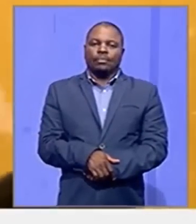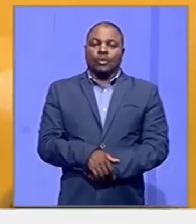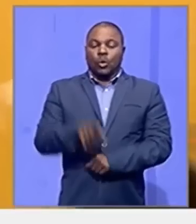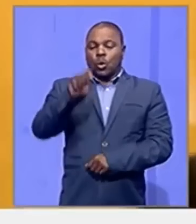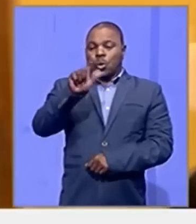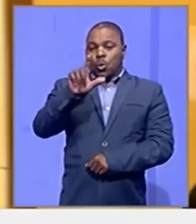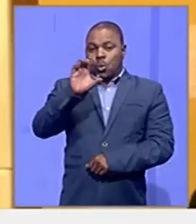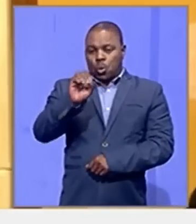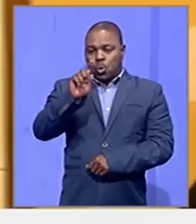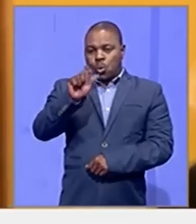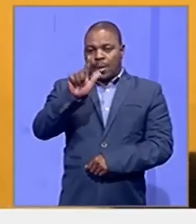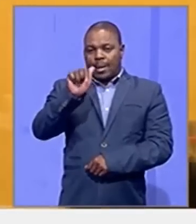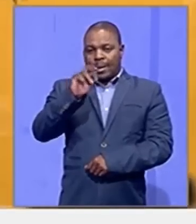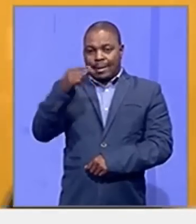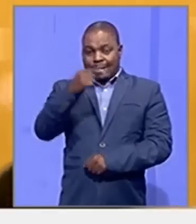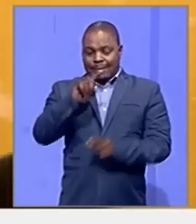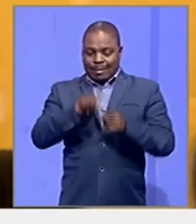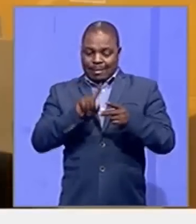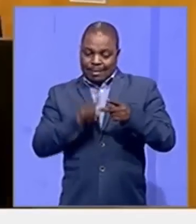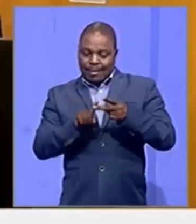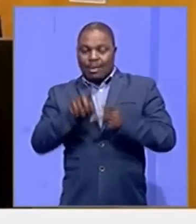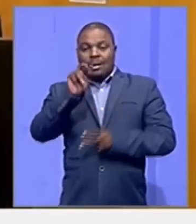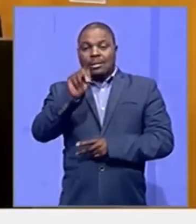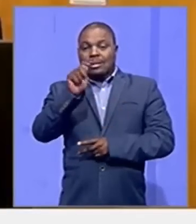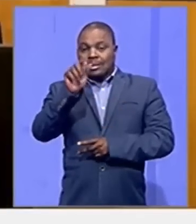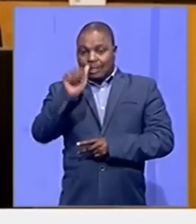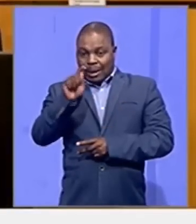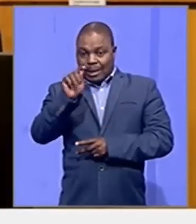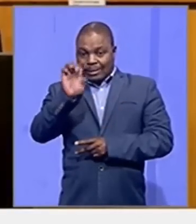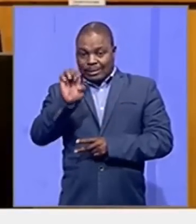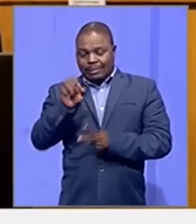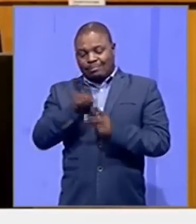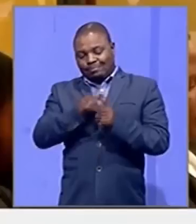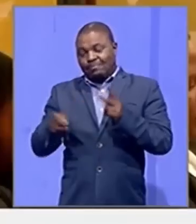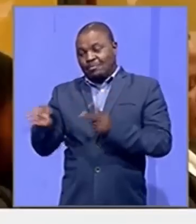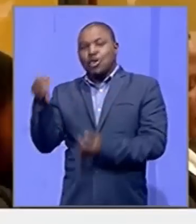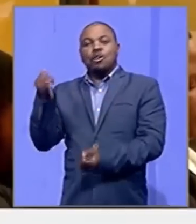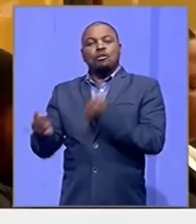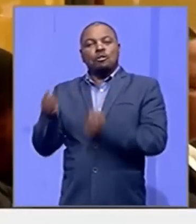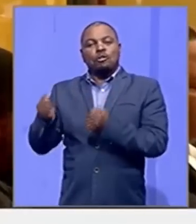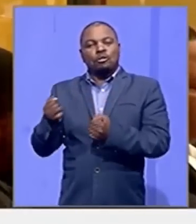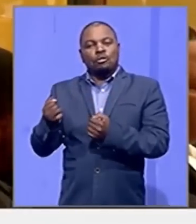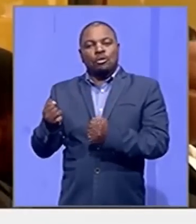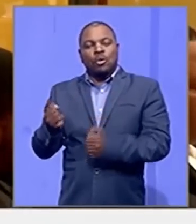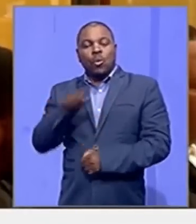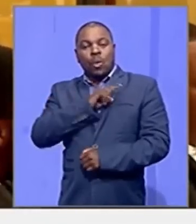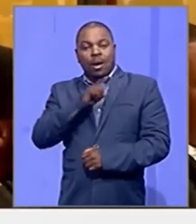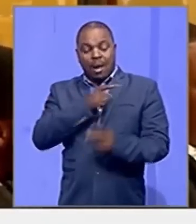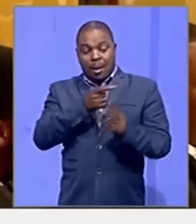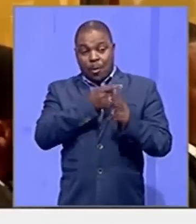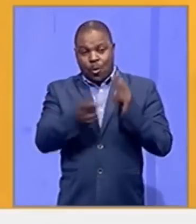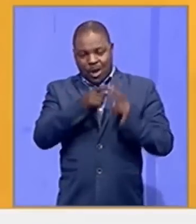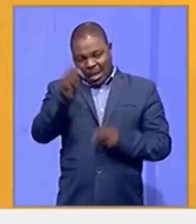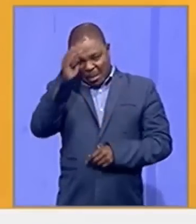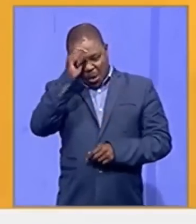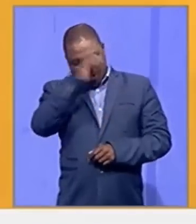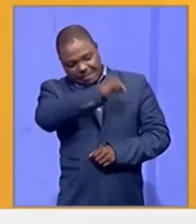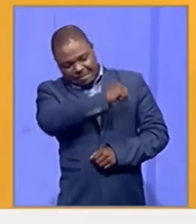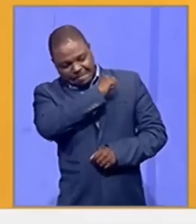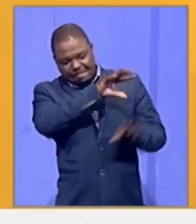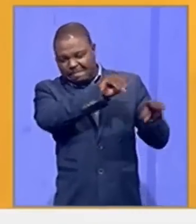Tlotleng le Ntate ba tlhageletse kwa kgotlatshekelo morago ga gore go begwe fa ba ne ba gapa basimane le go ba isa